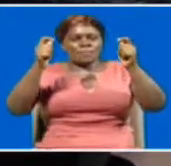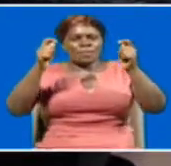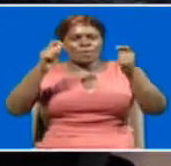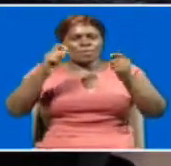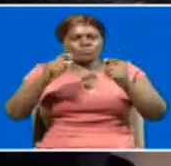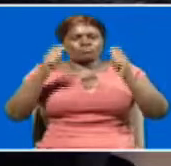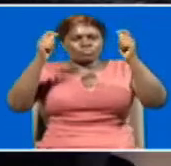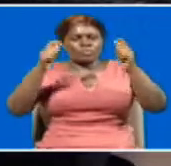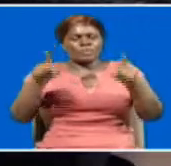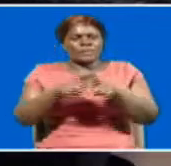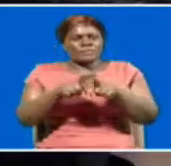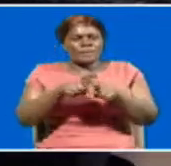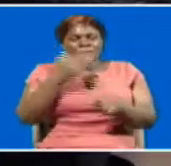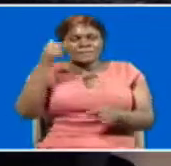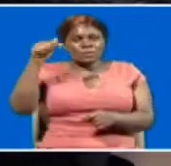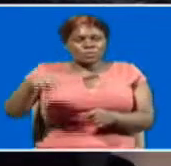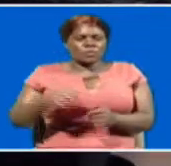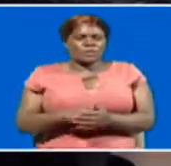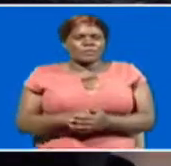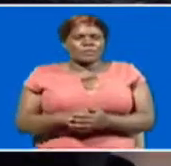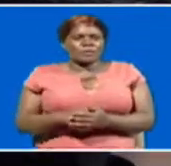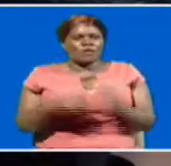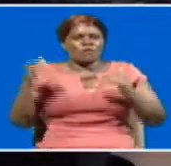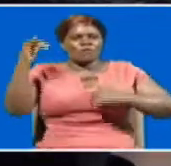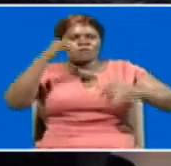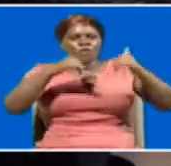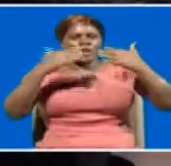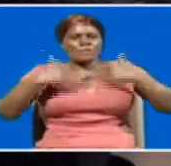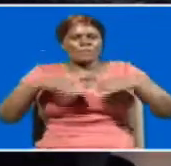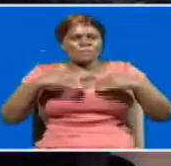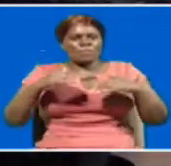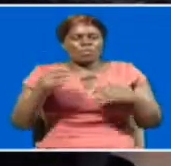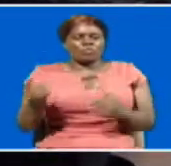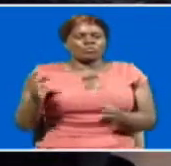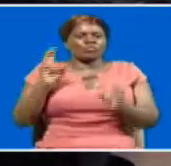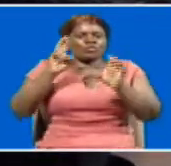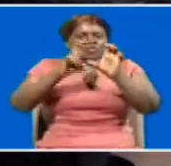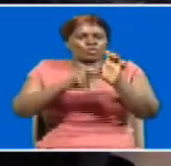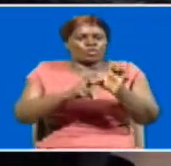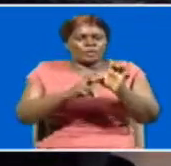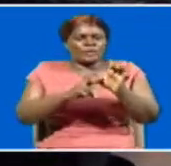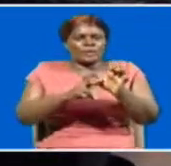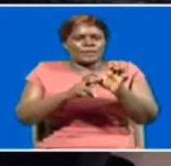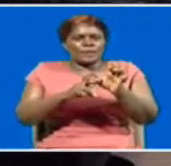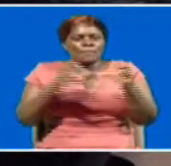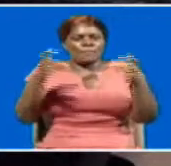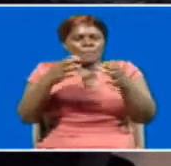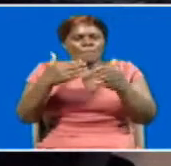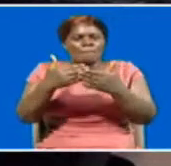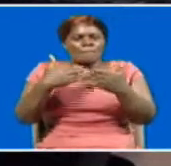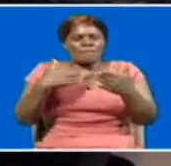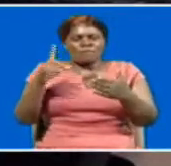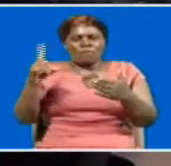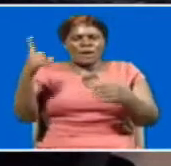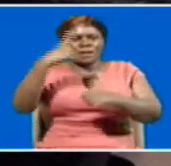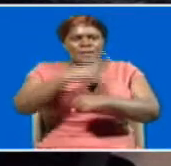of the country for Qatar today, with foreign players having teamed up with the squad a day before.